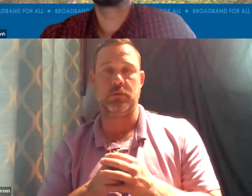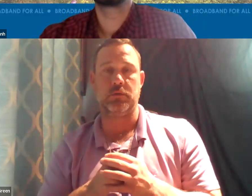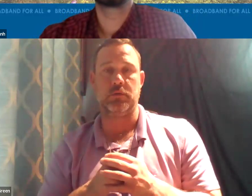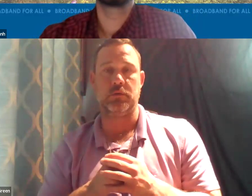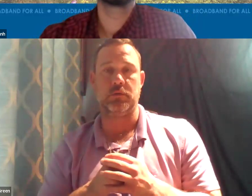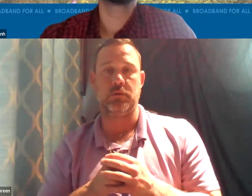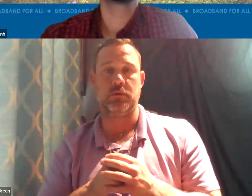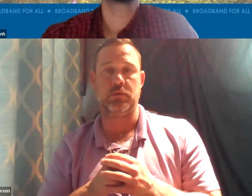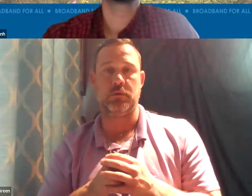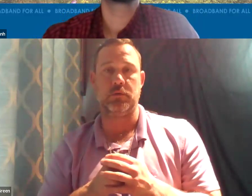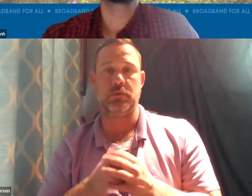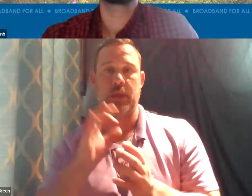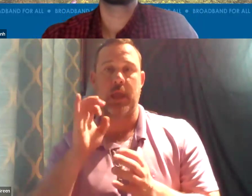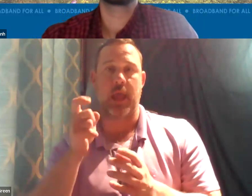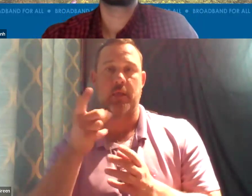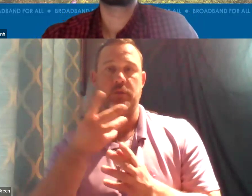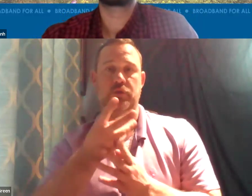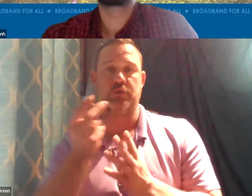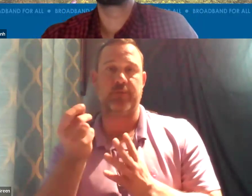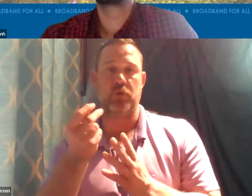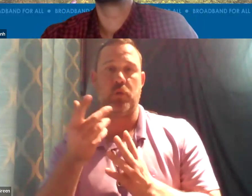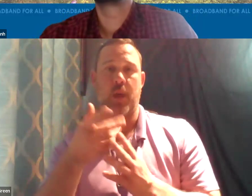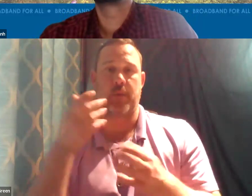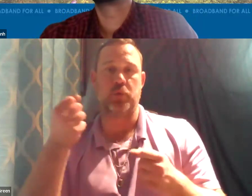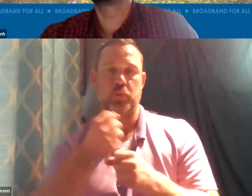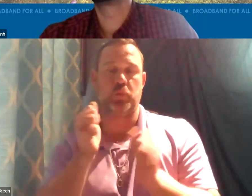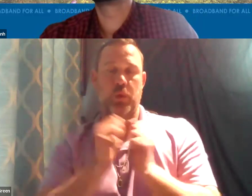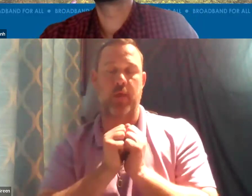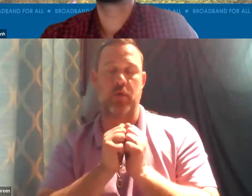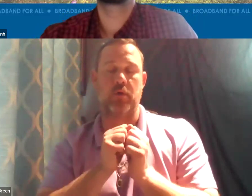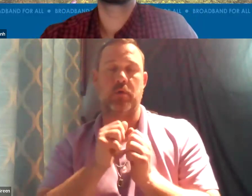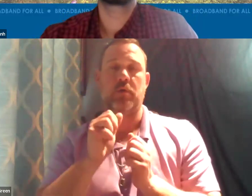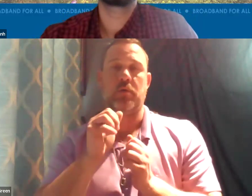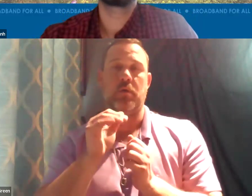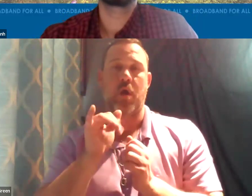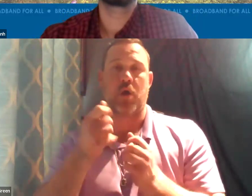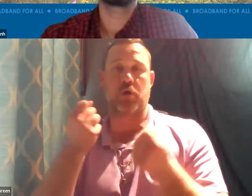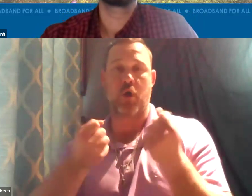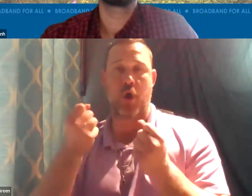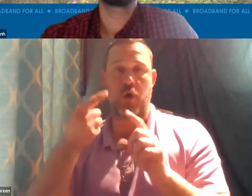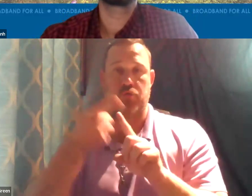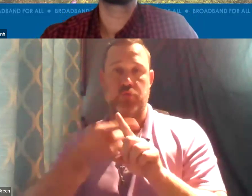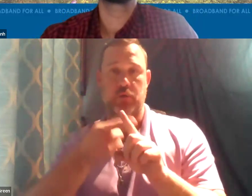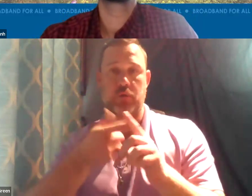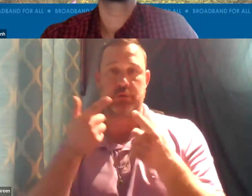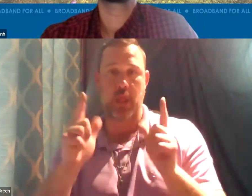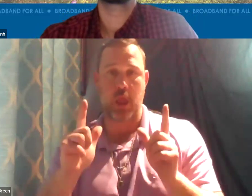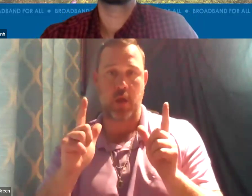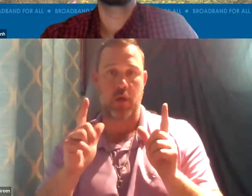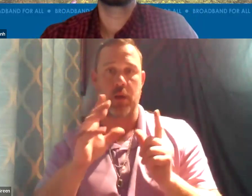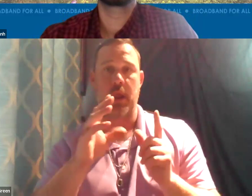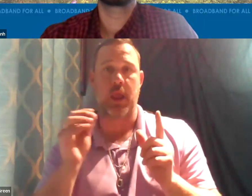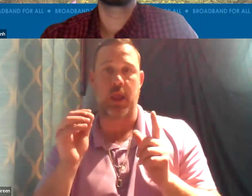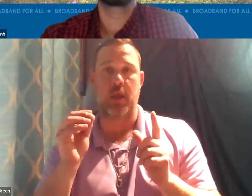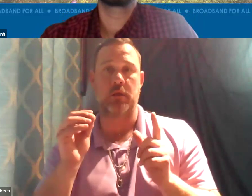We could ask them here. Alex, there's a couple questions. I'm going to lump these two together. Are car rentals allowable, and is the